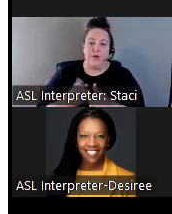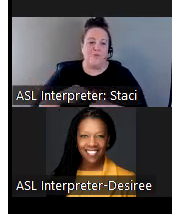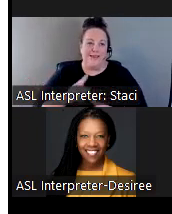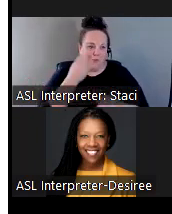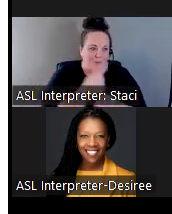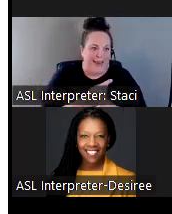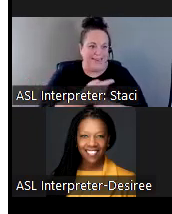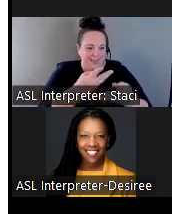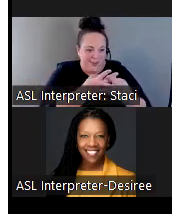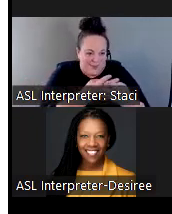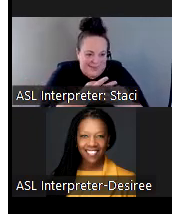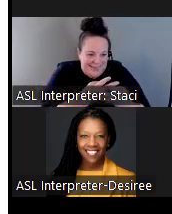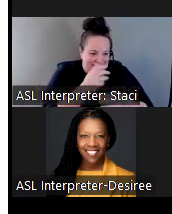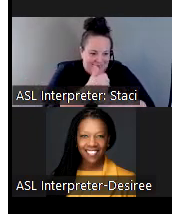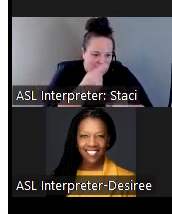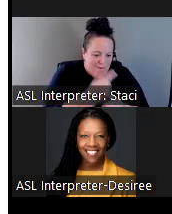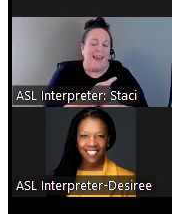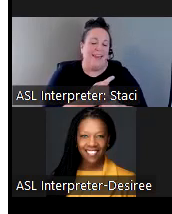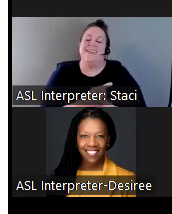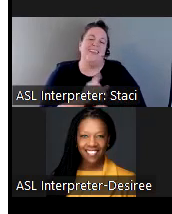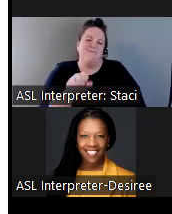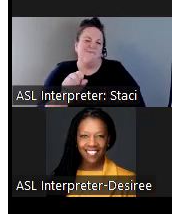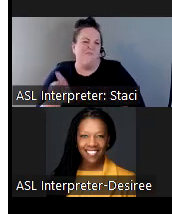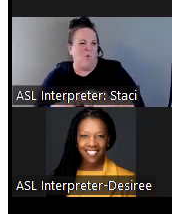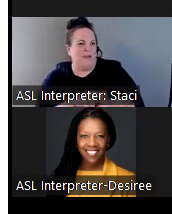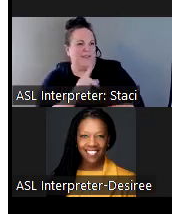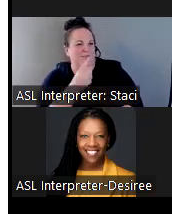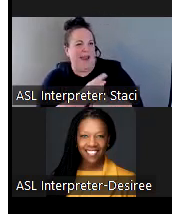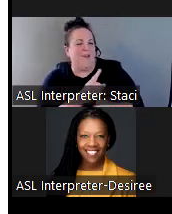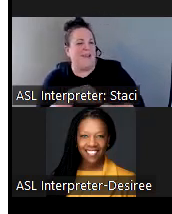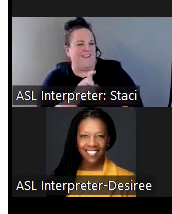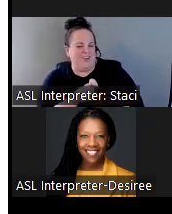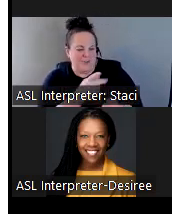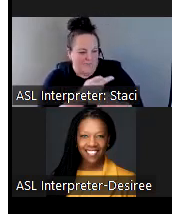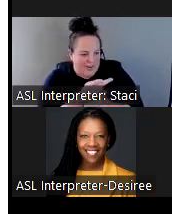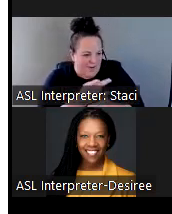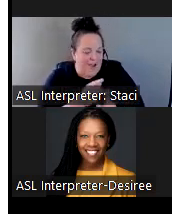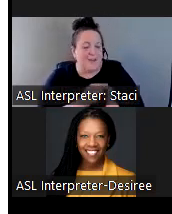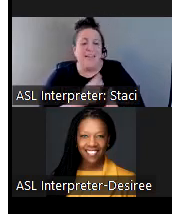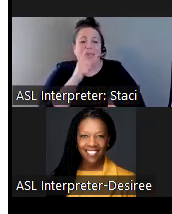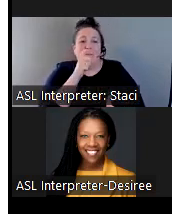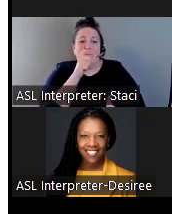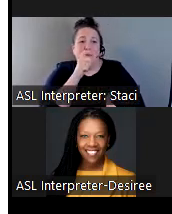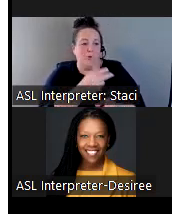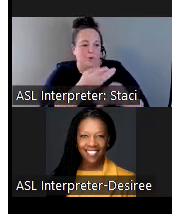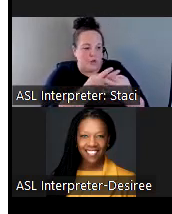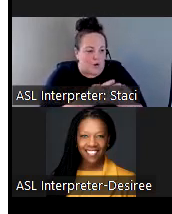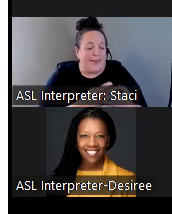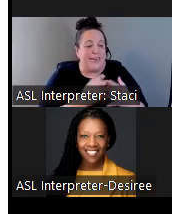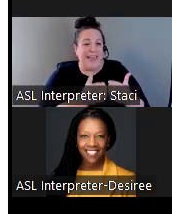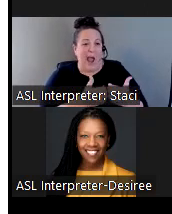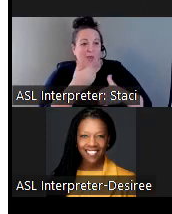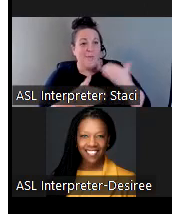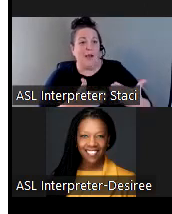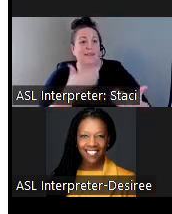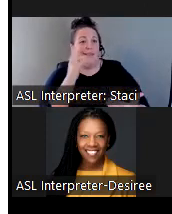got to get the screening right. And she's right on that. And so depending on who screens and how it's done,